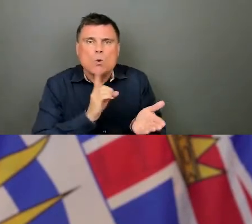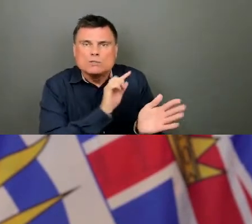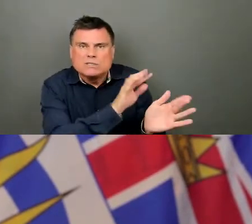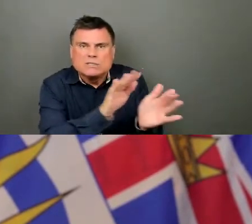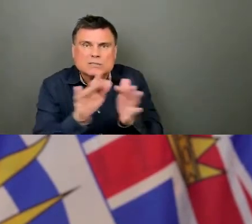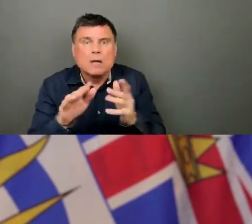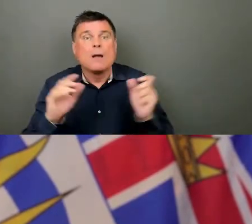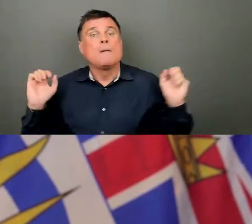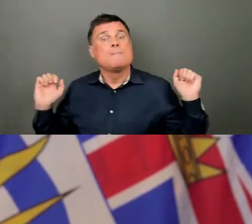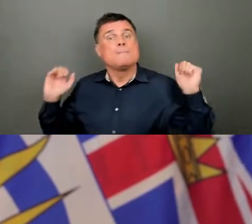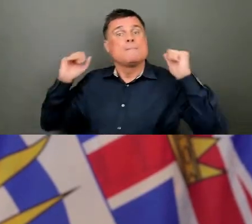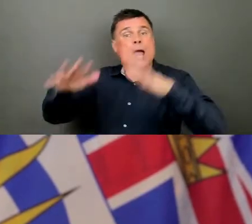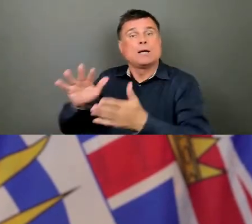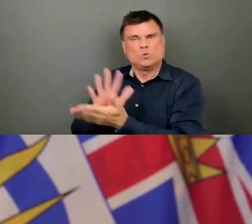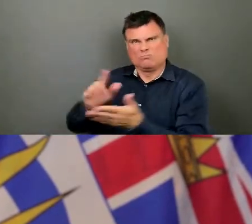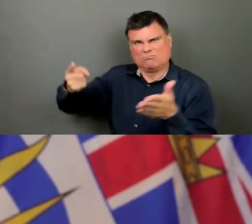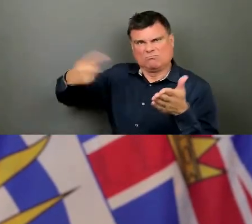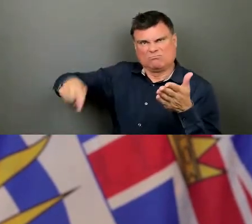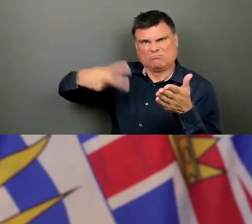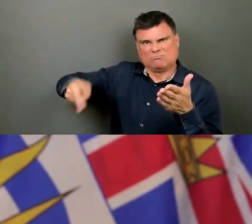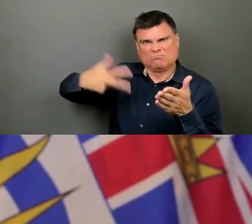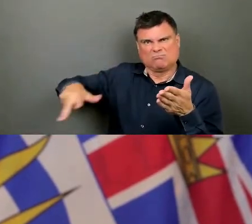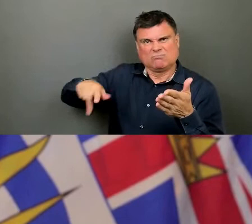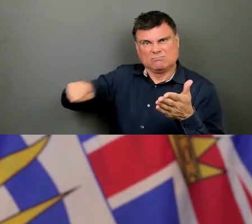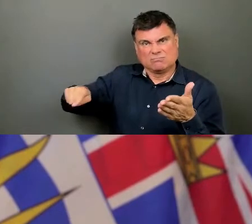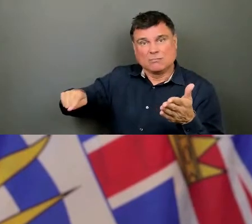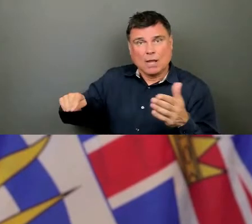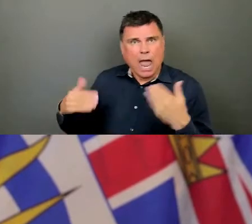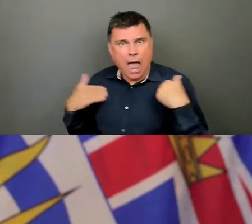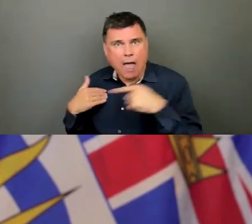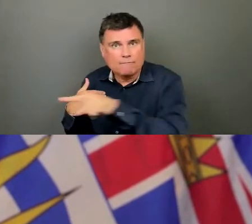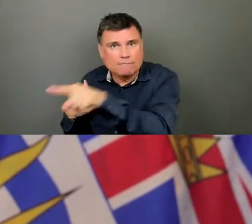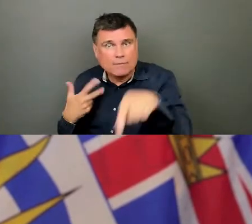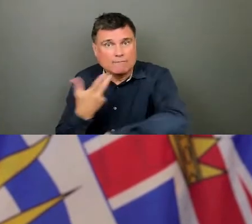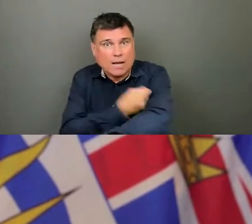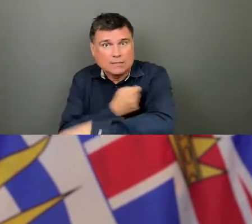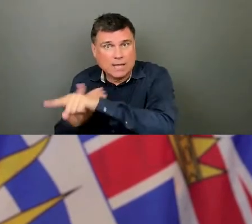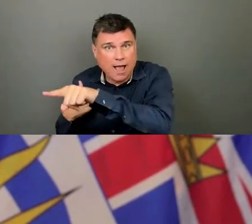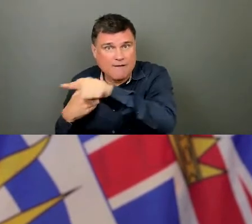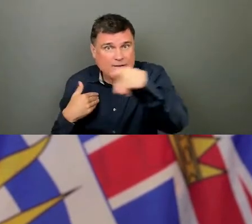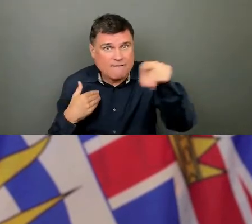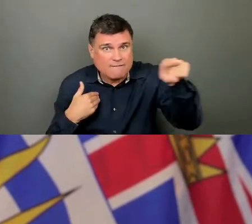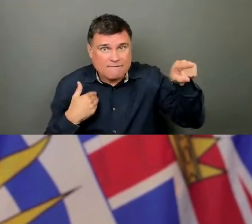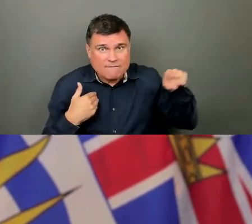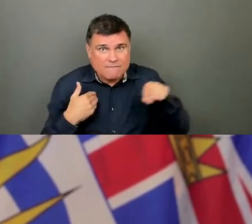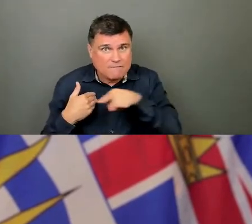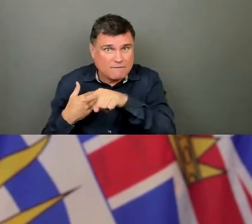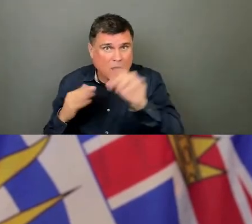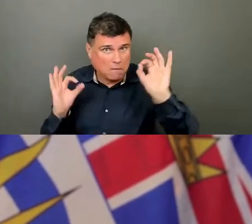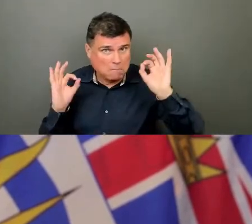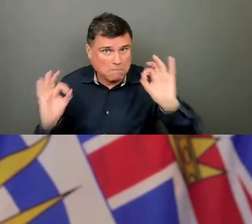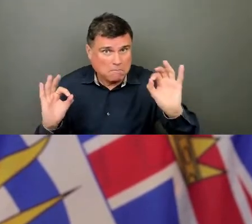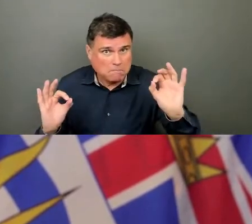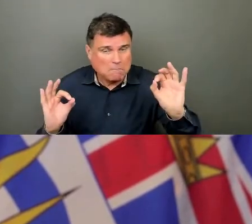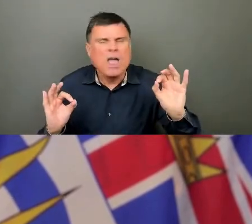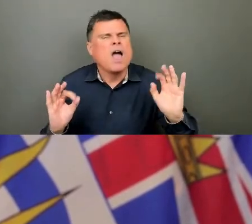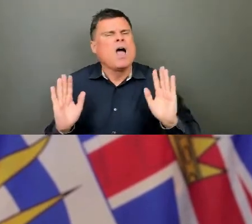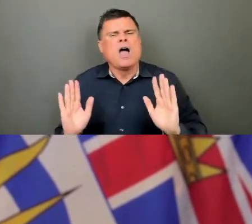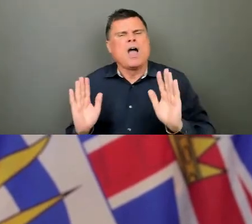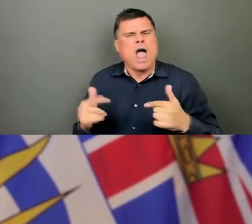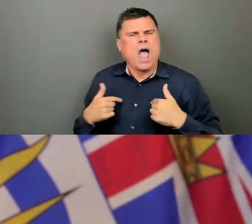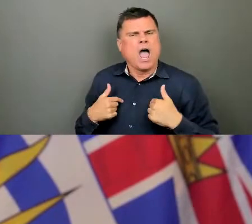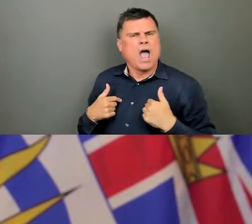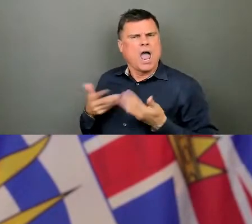school. Those are going to be important things. And, you know, I'm really heartened when I talk to young people in school, I talk